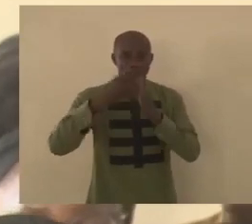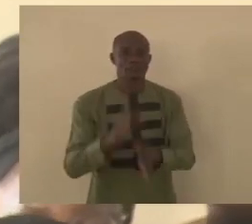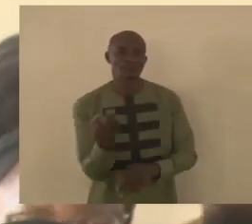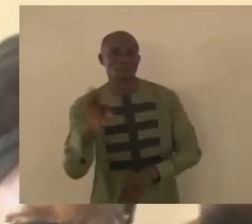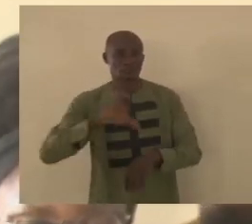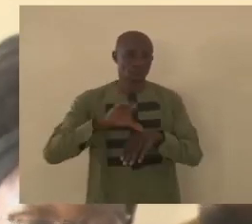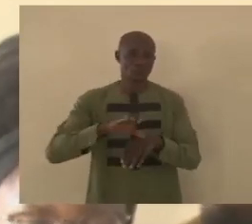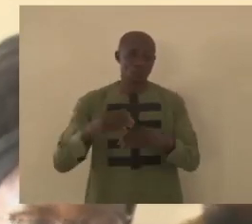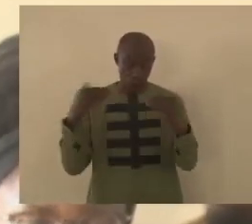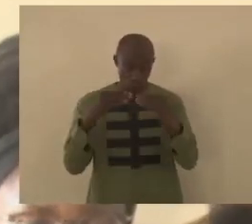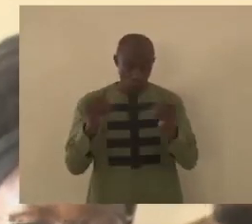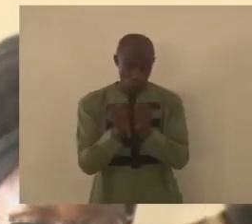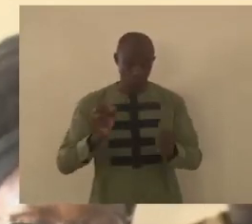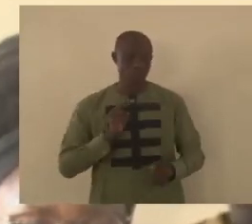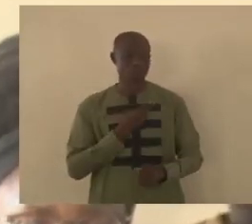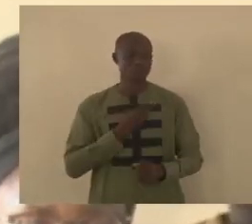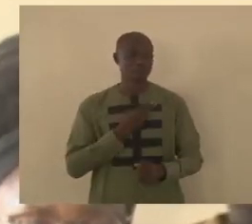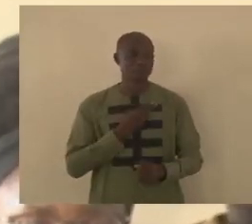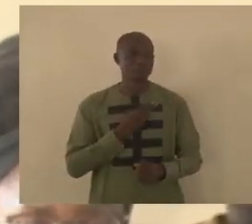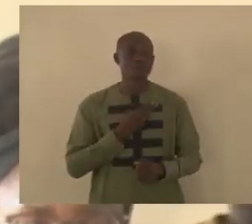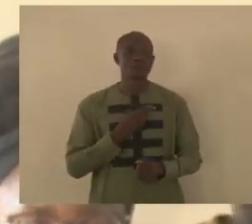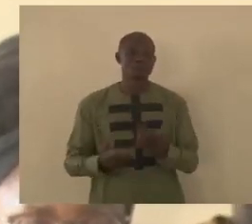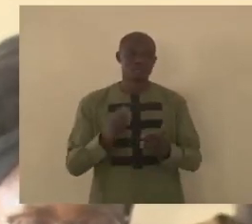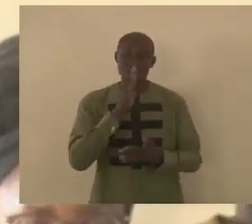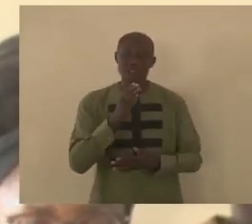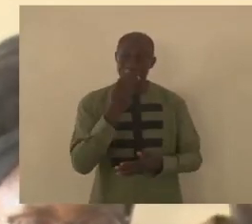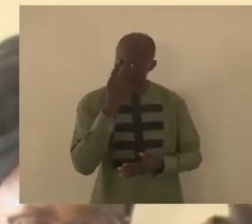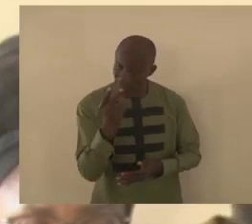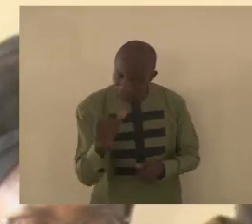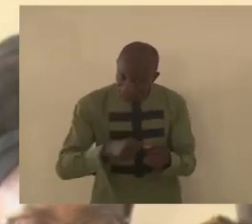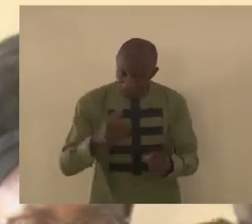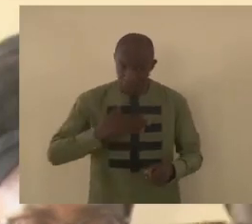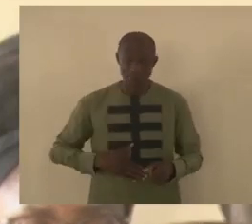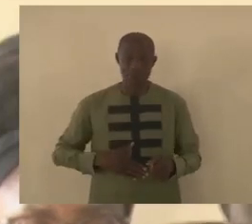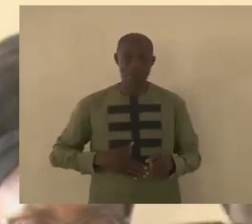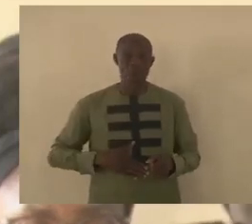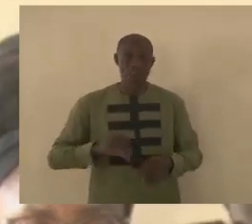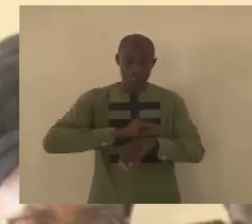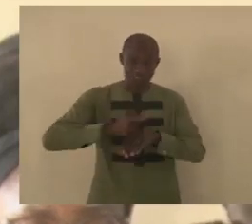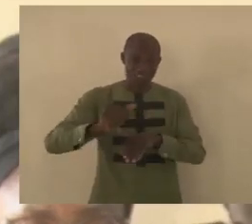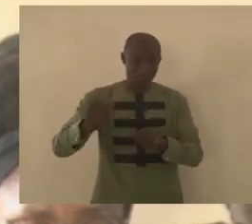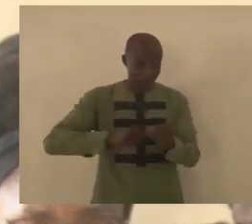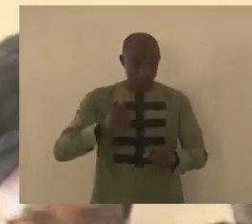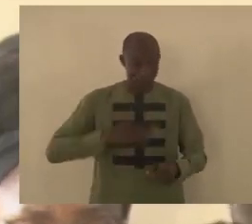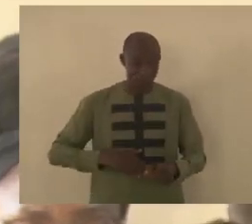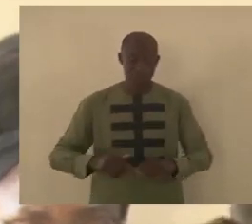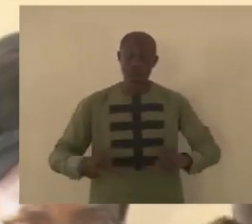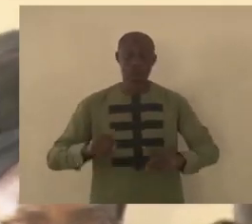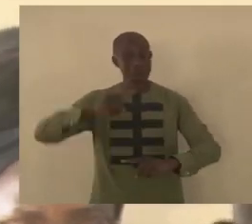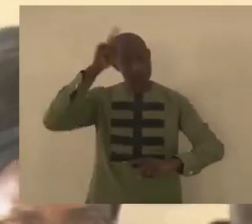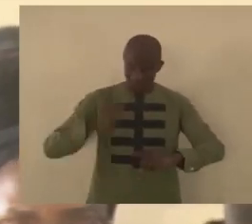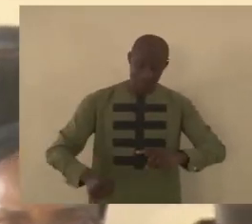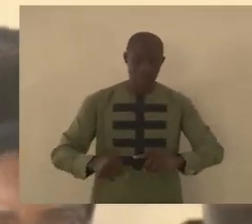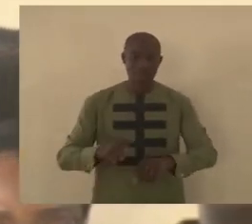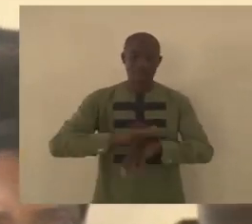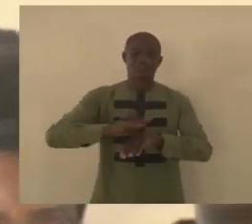And equally to us, let us understand that you might deceive everybody, you can deceive, but you can't deceive yourself and you can't deceive